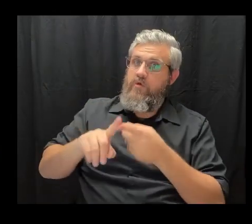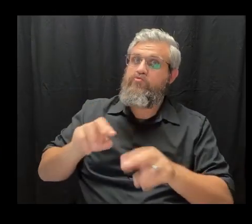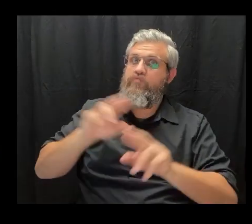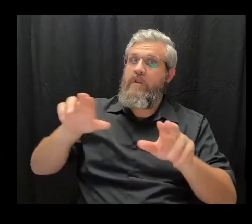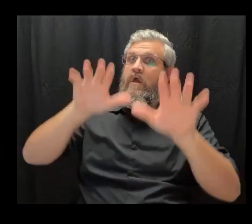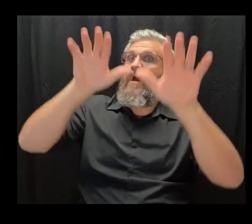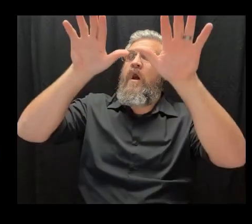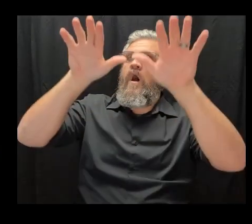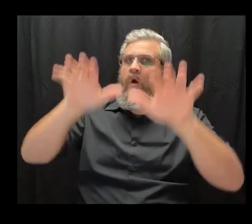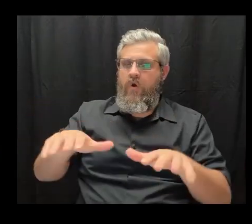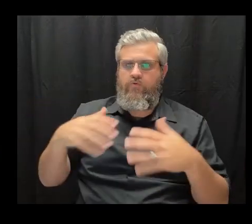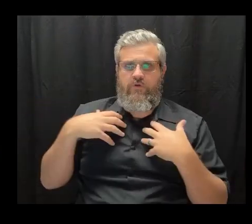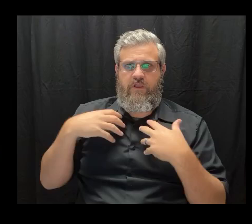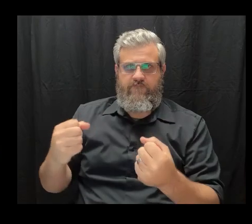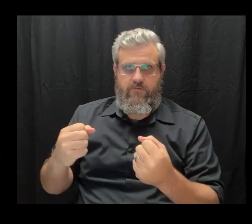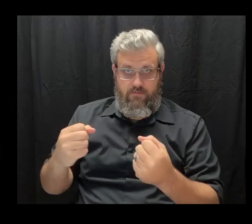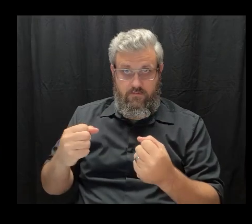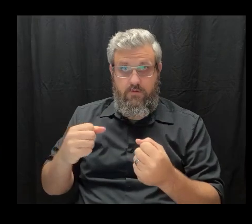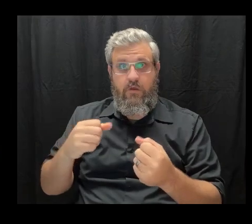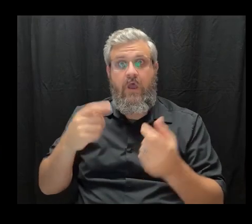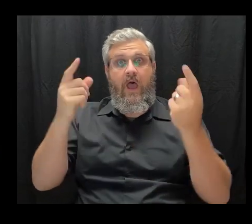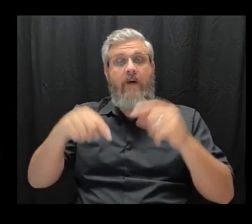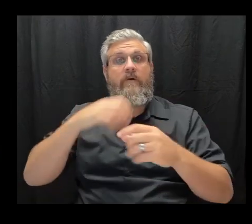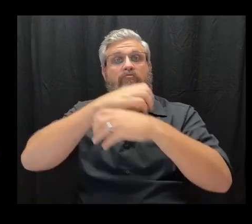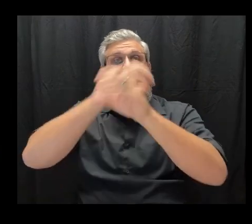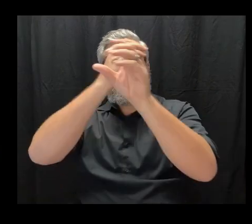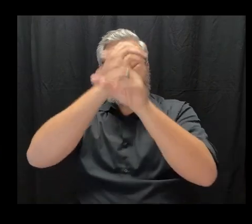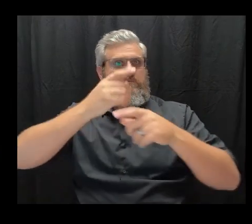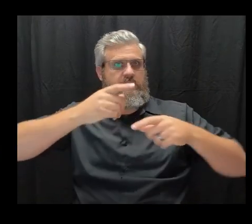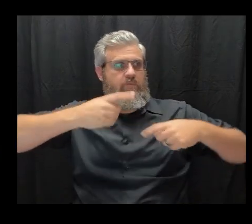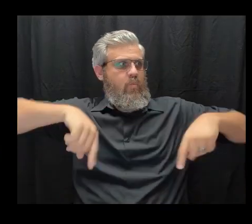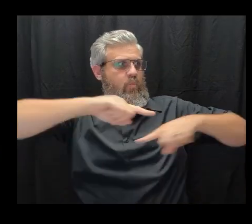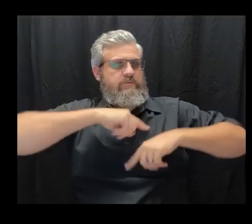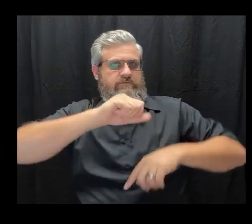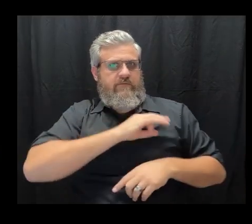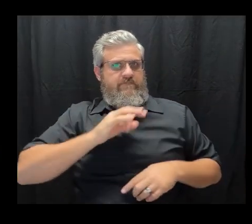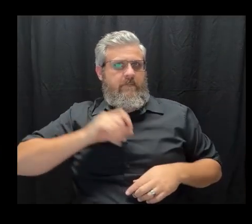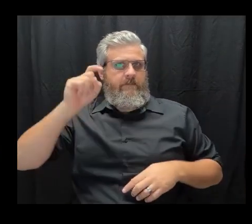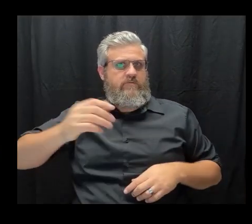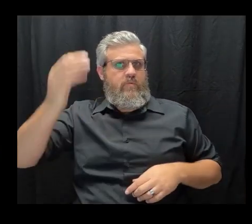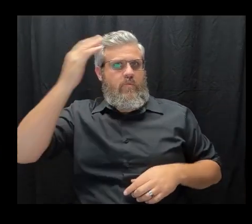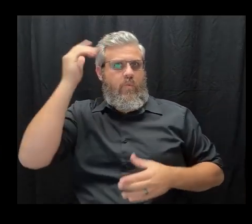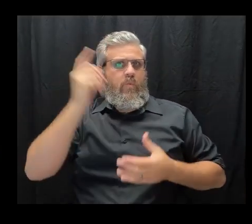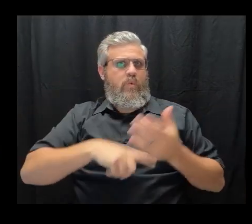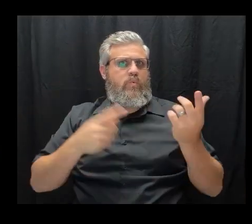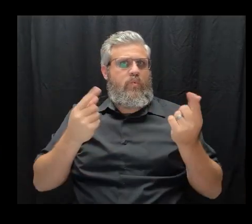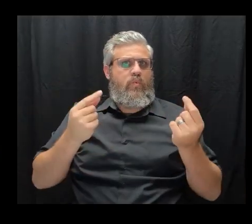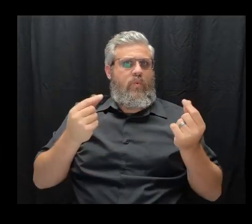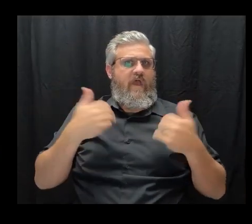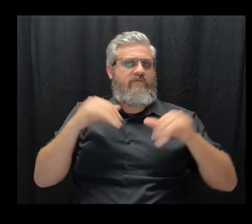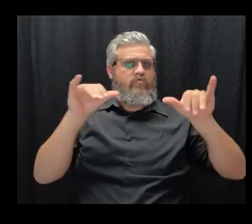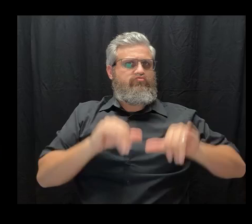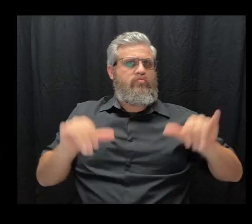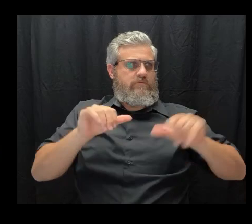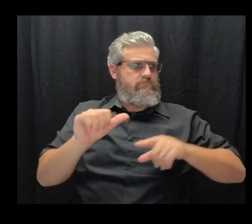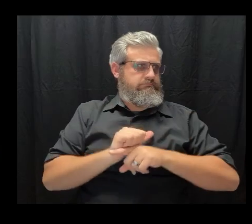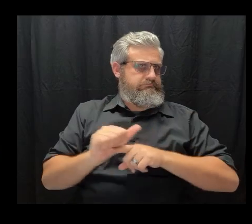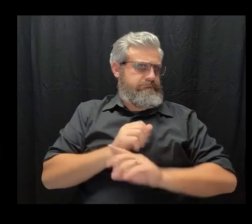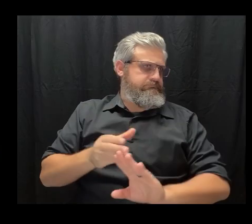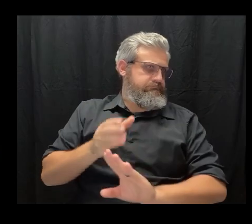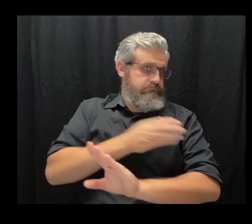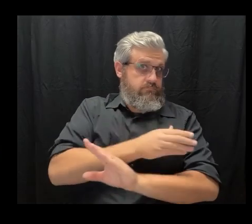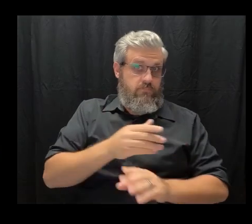it's critical for staff to have a well-rehearsed crisis support routine to maintain adult regulation and help ensure